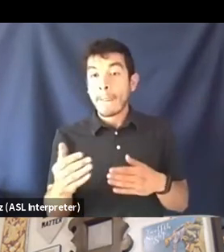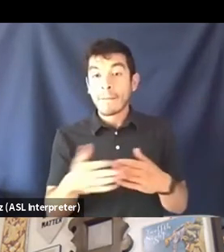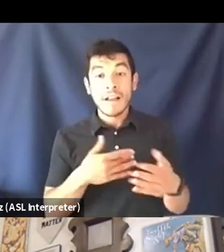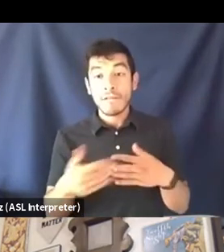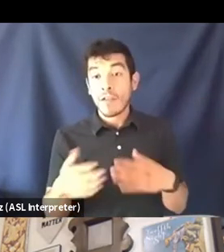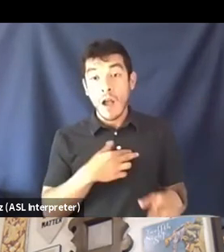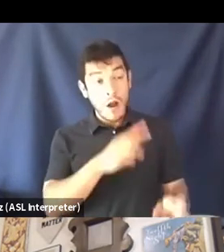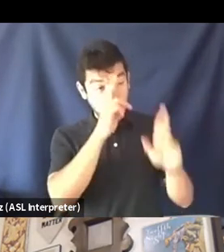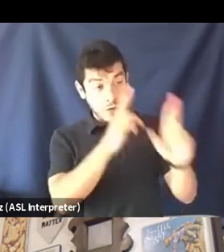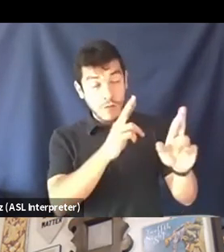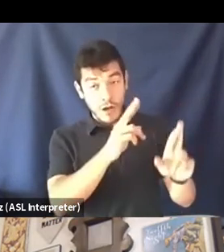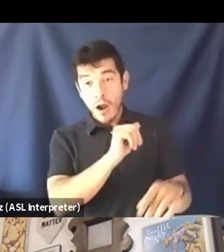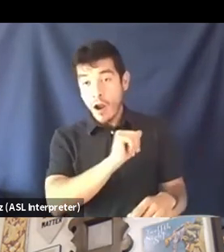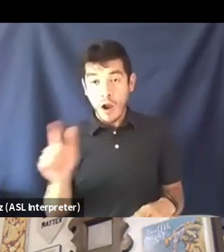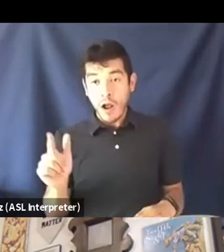respect all of